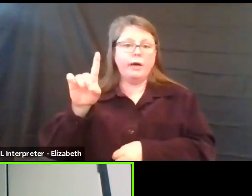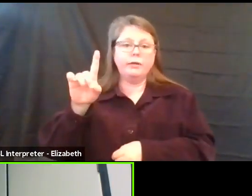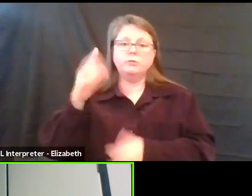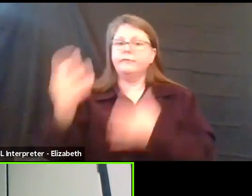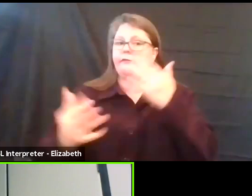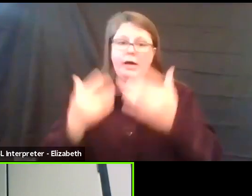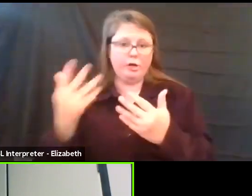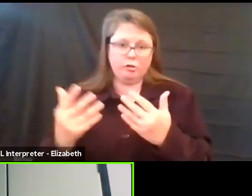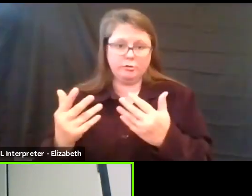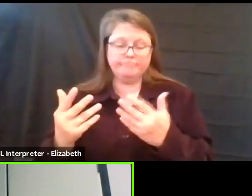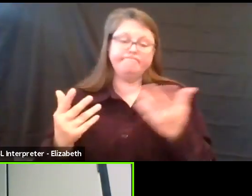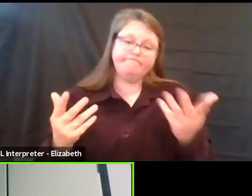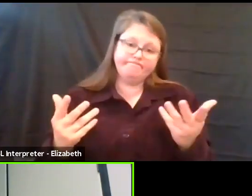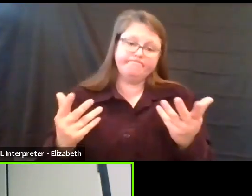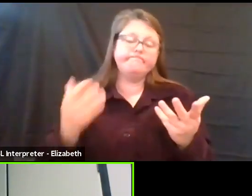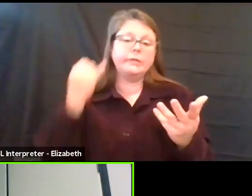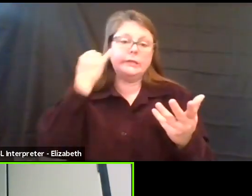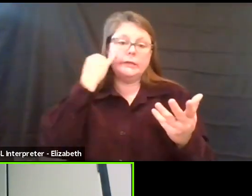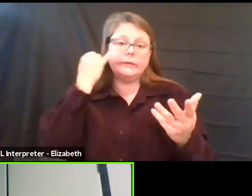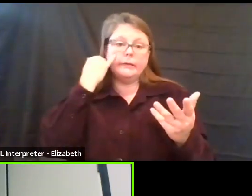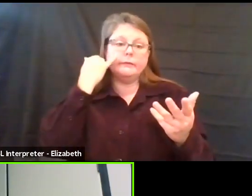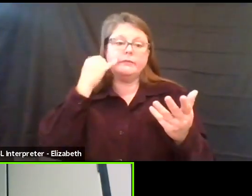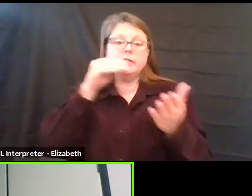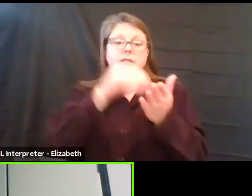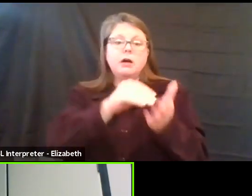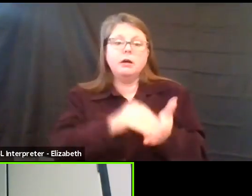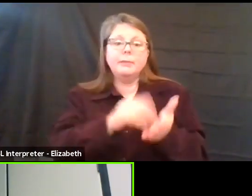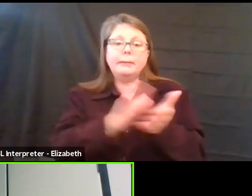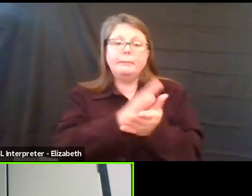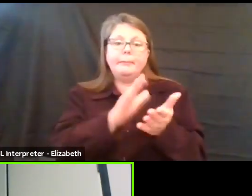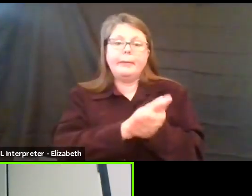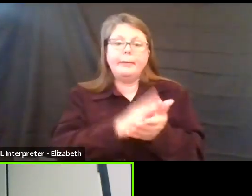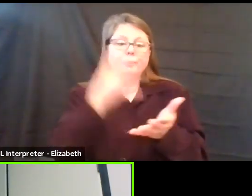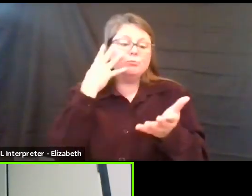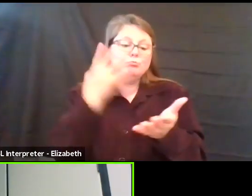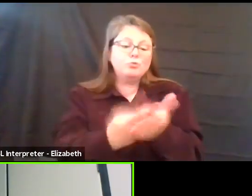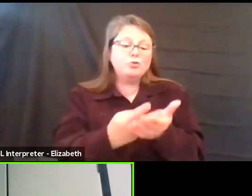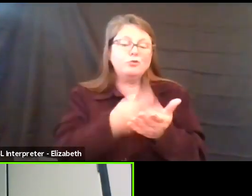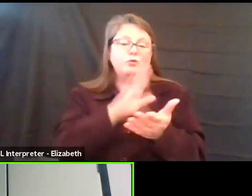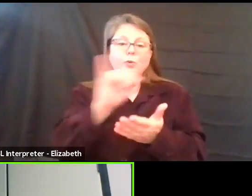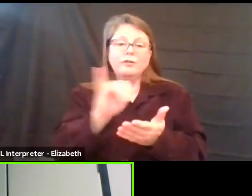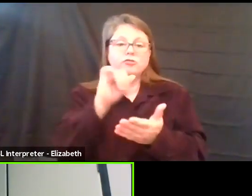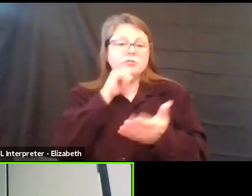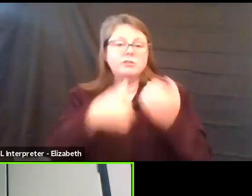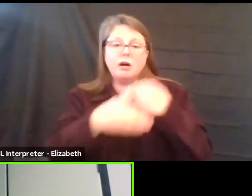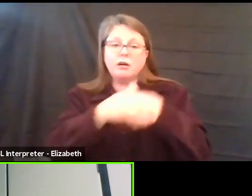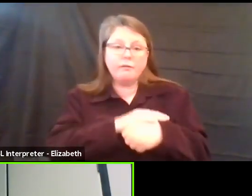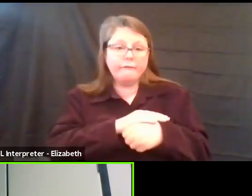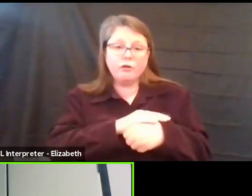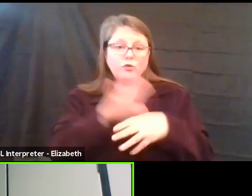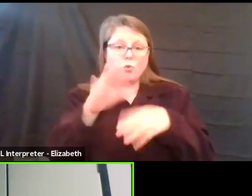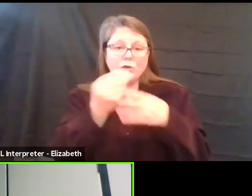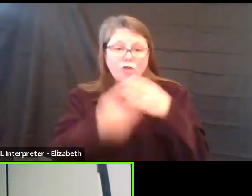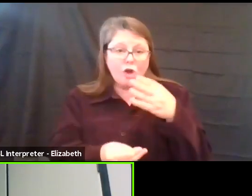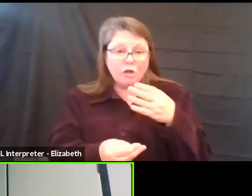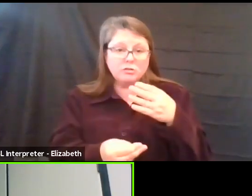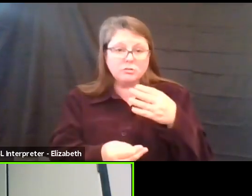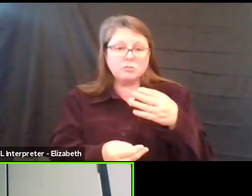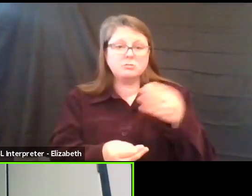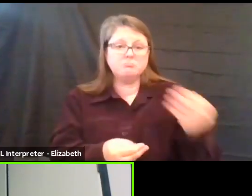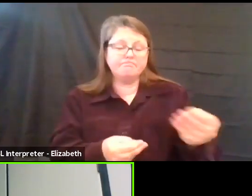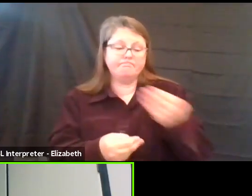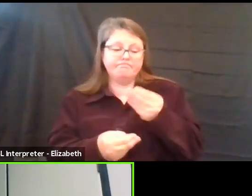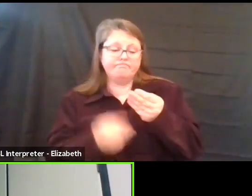we have that documentation that shows that, then we can provide assistance. The max grant